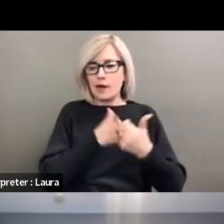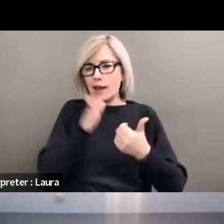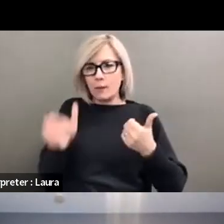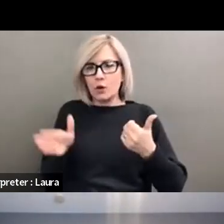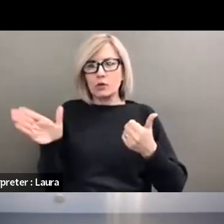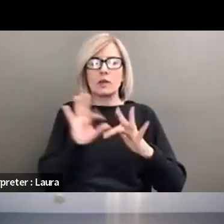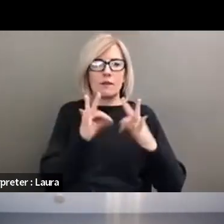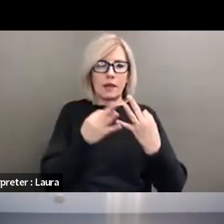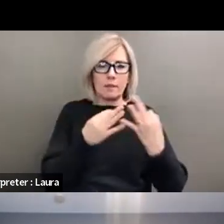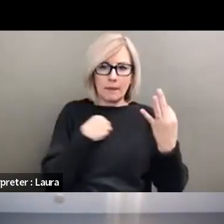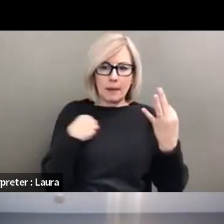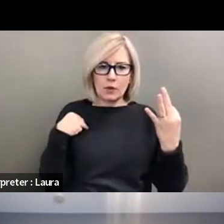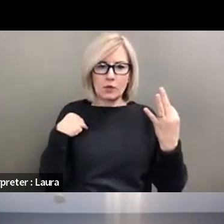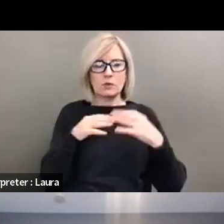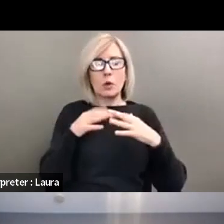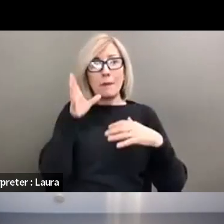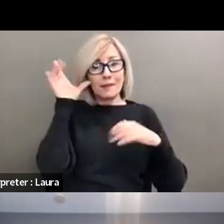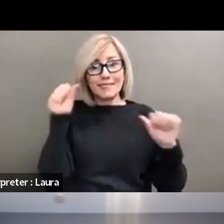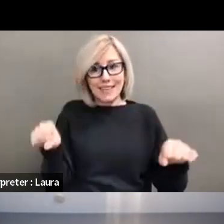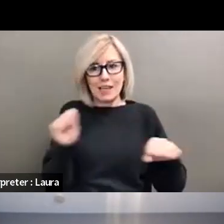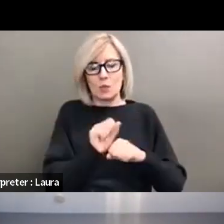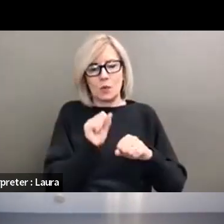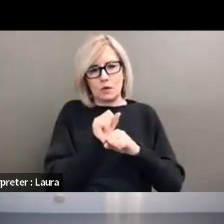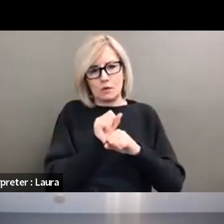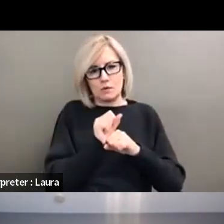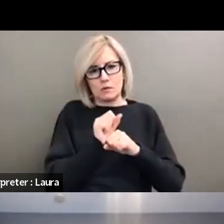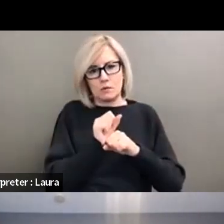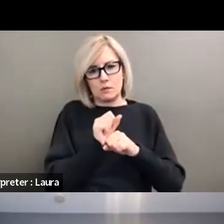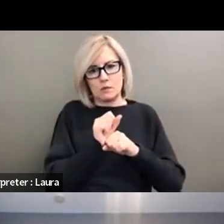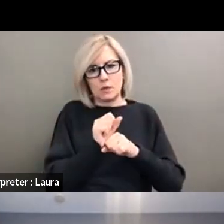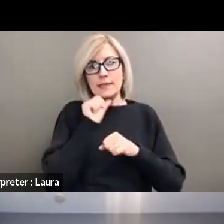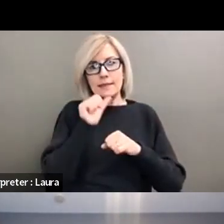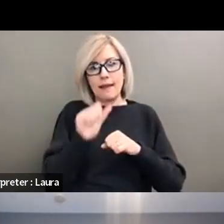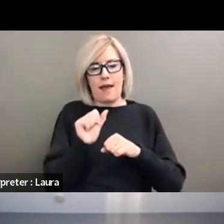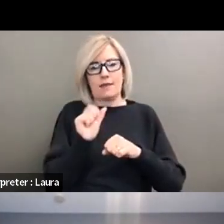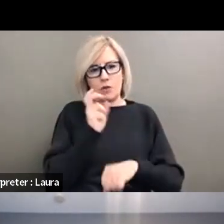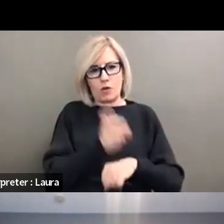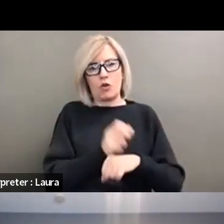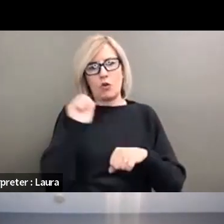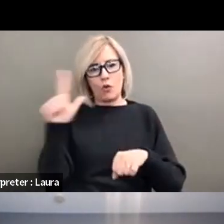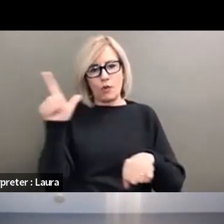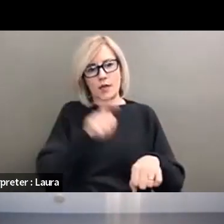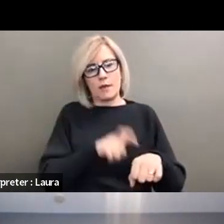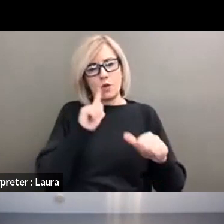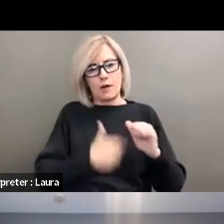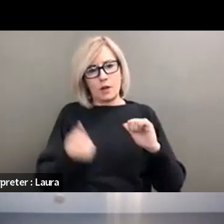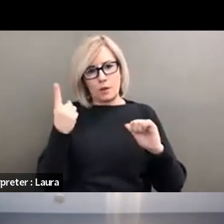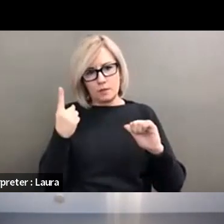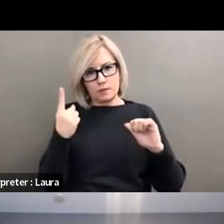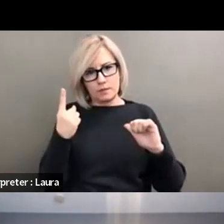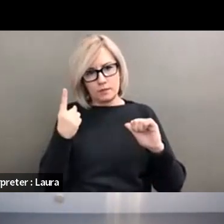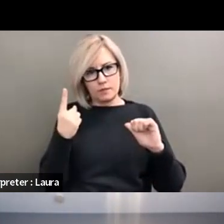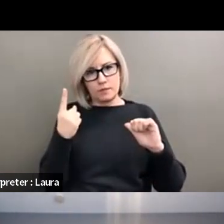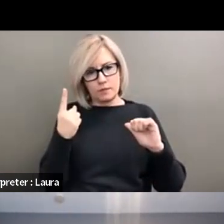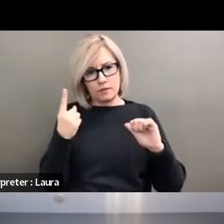and our family members so parents can go to work. So that it isn't so hard all the time for everyone to